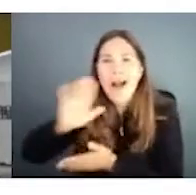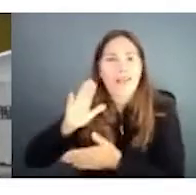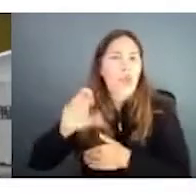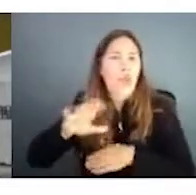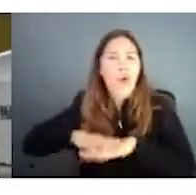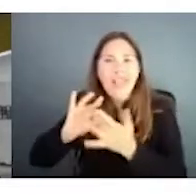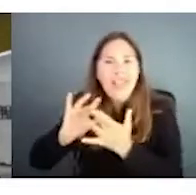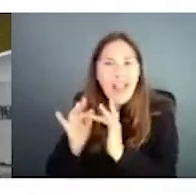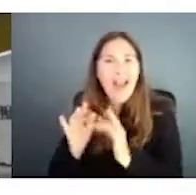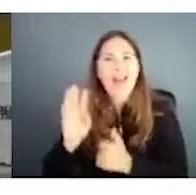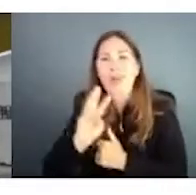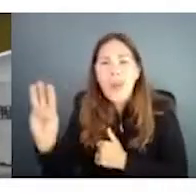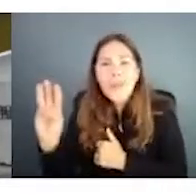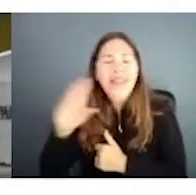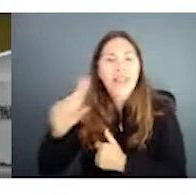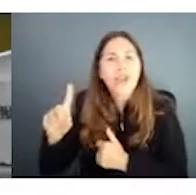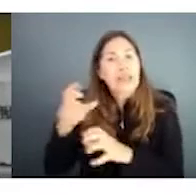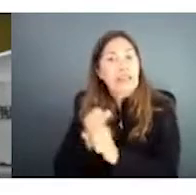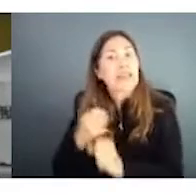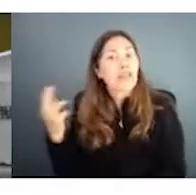courses that you can get reasonable.